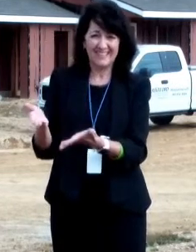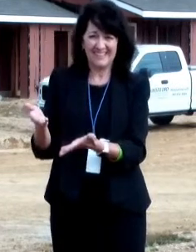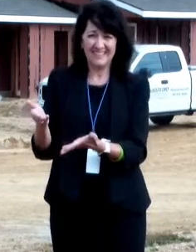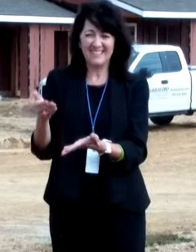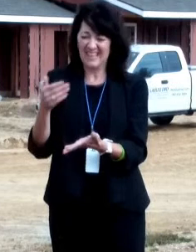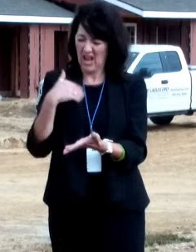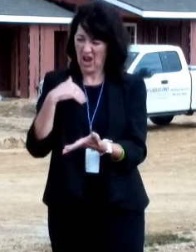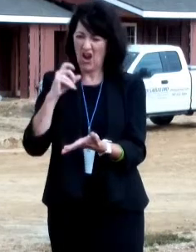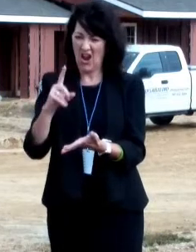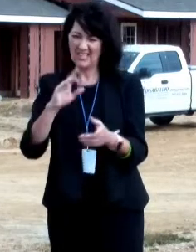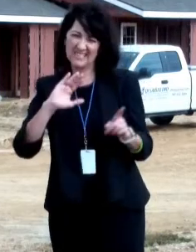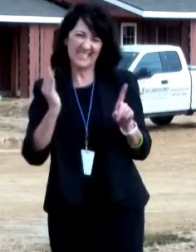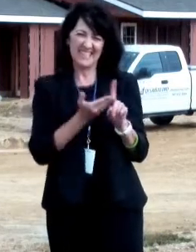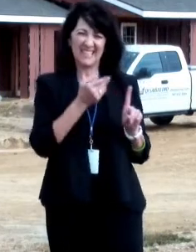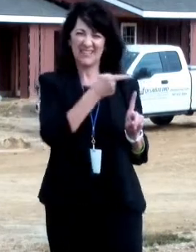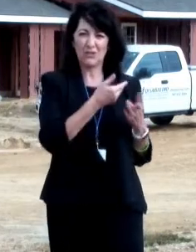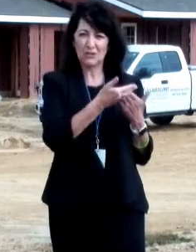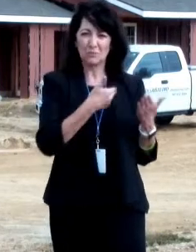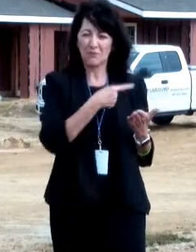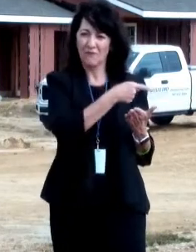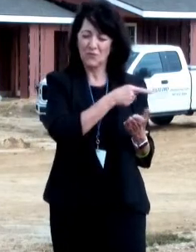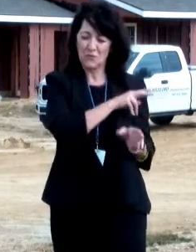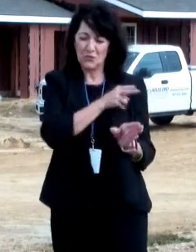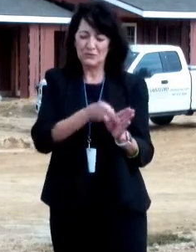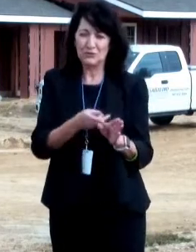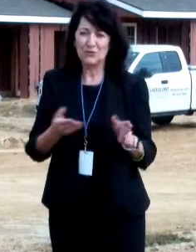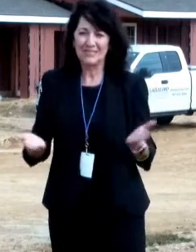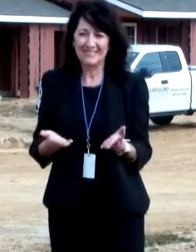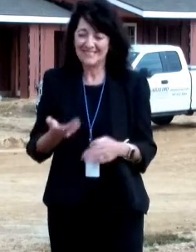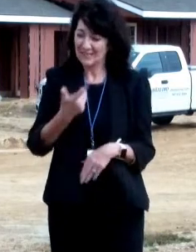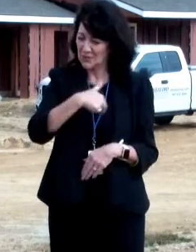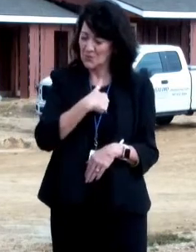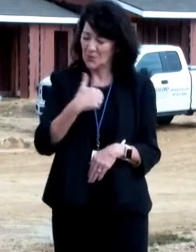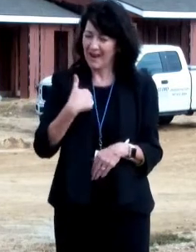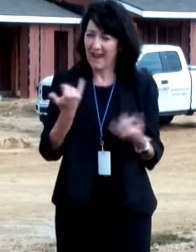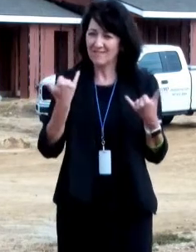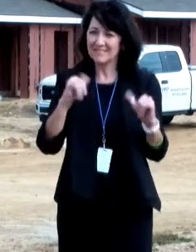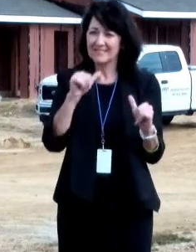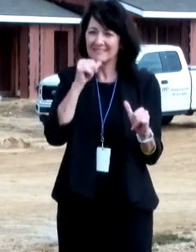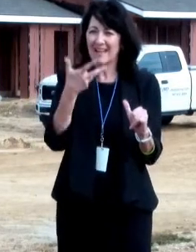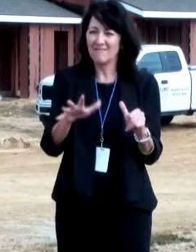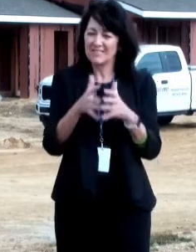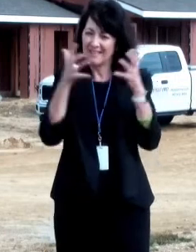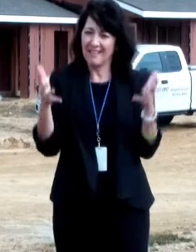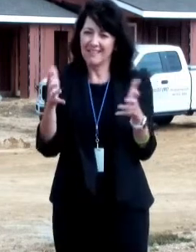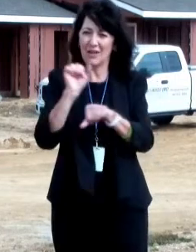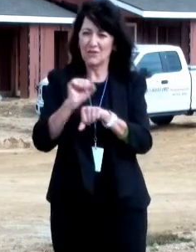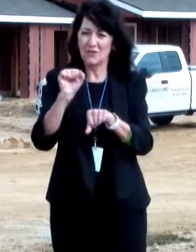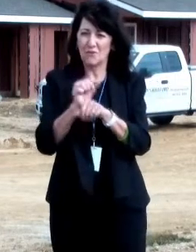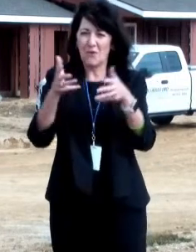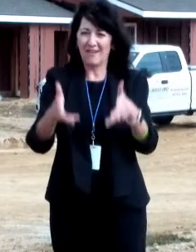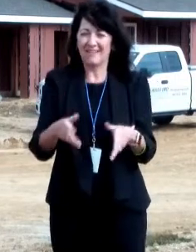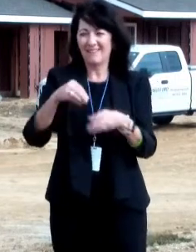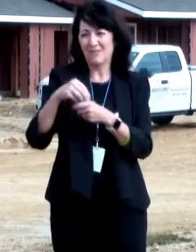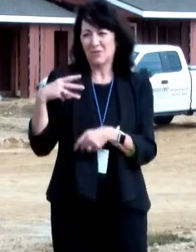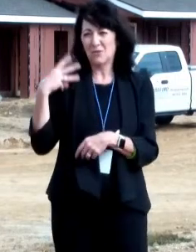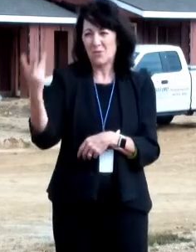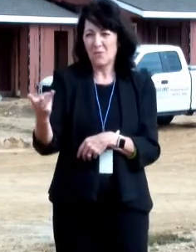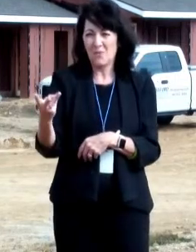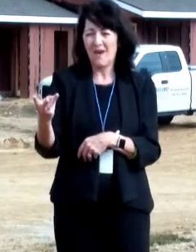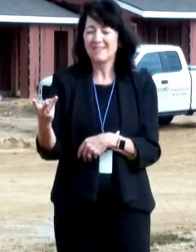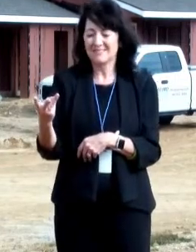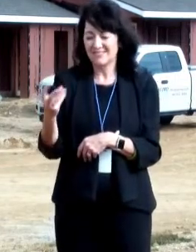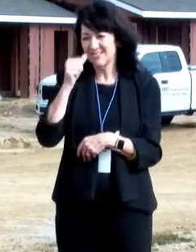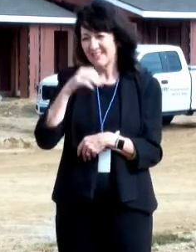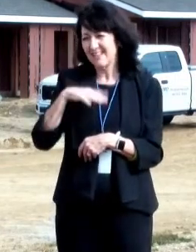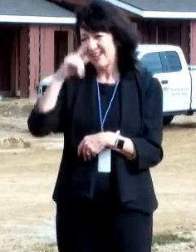her before I got to introduce her, because we got a lot of good work to do together in Washington. Ladies and gentlemen, give a strong round